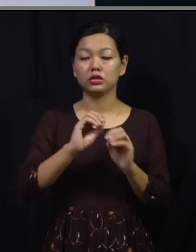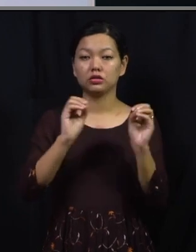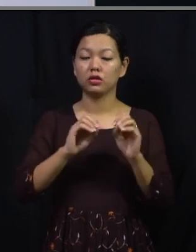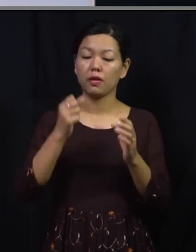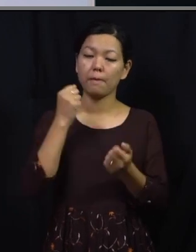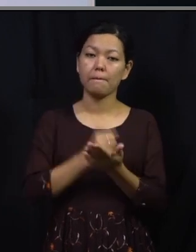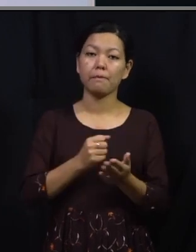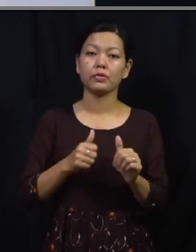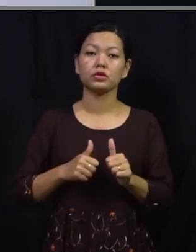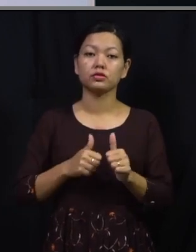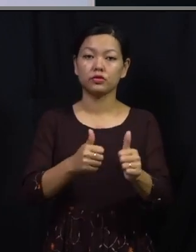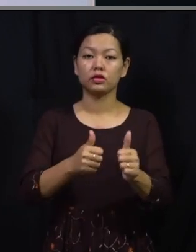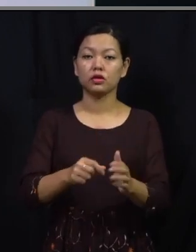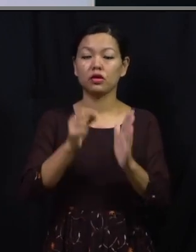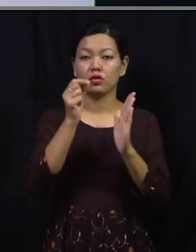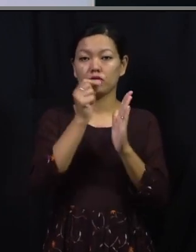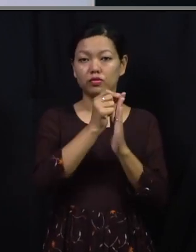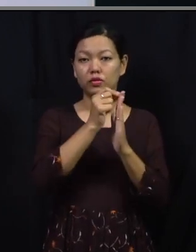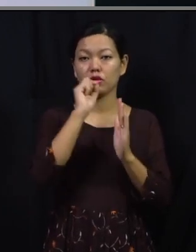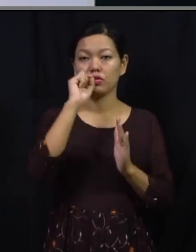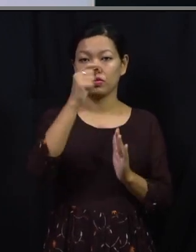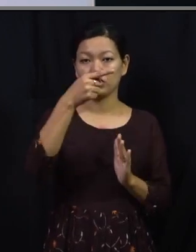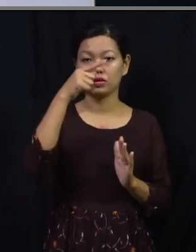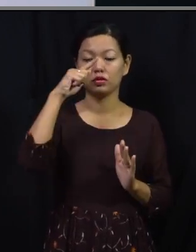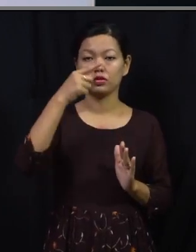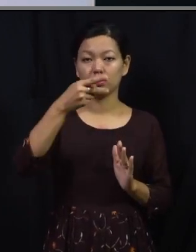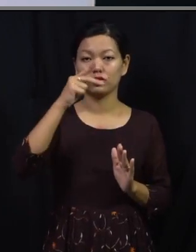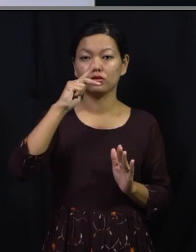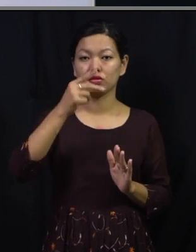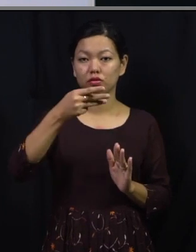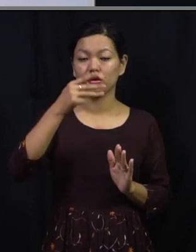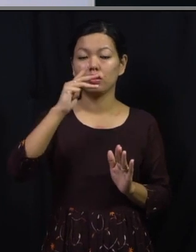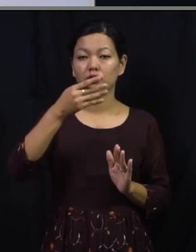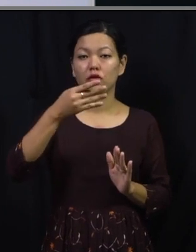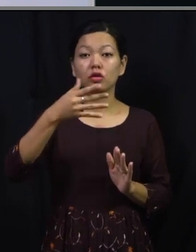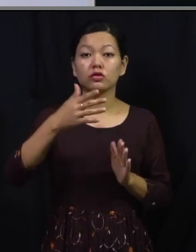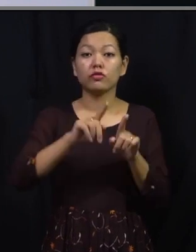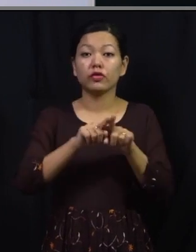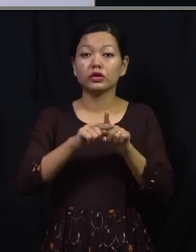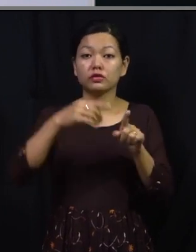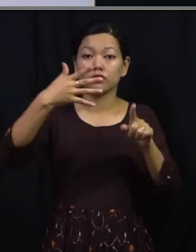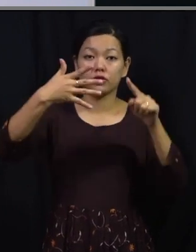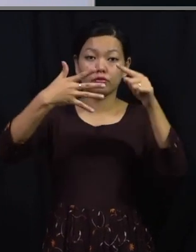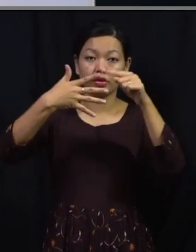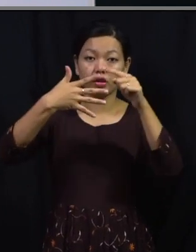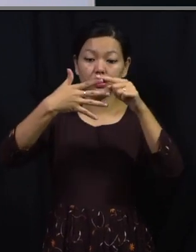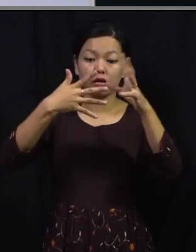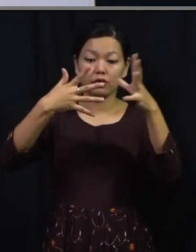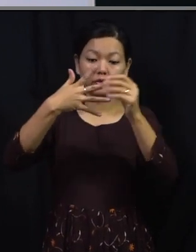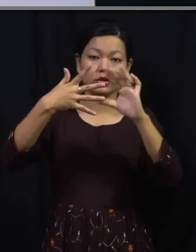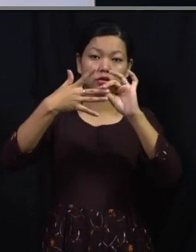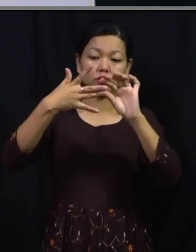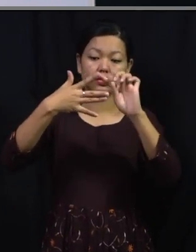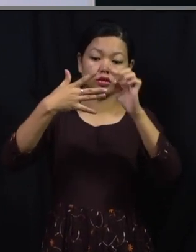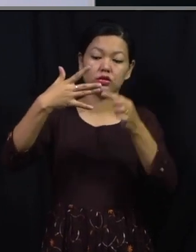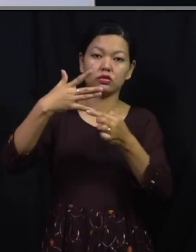have to follow this process in books of account. Once you start solving the problems, you will get the better idea of it. So first